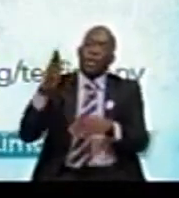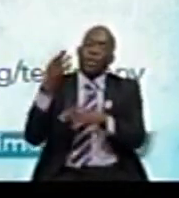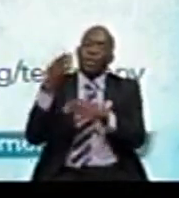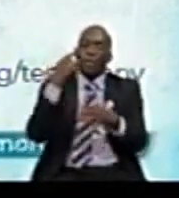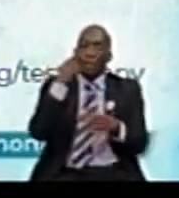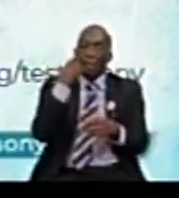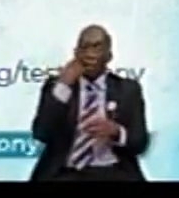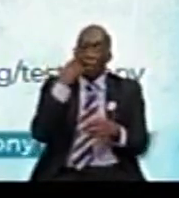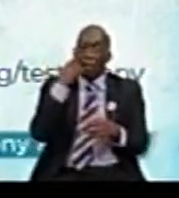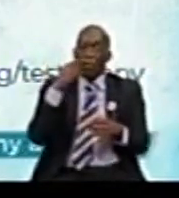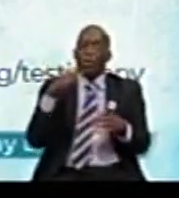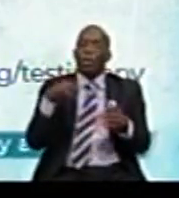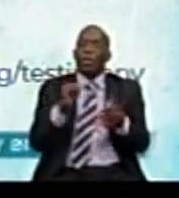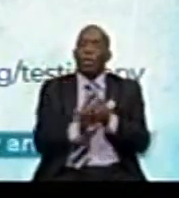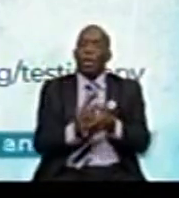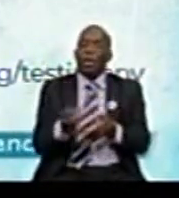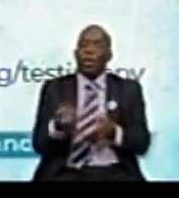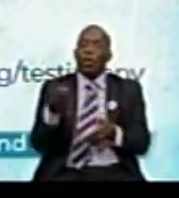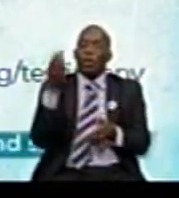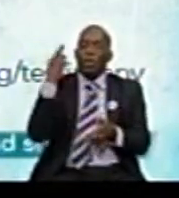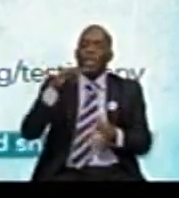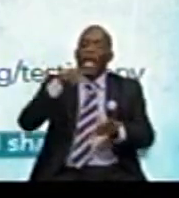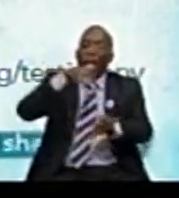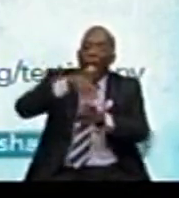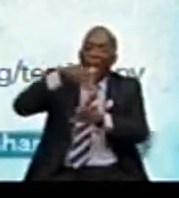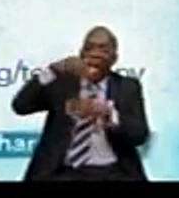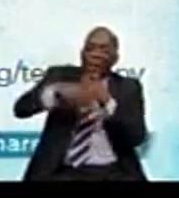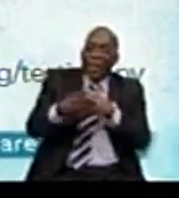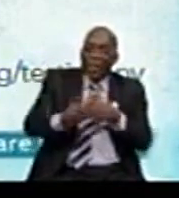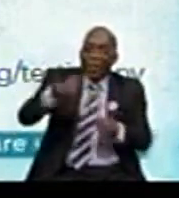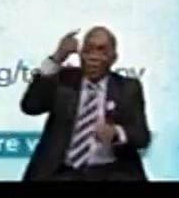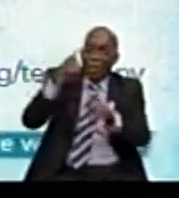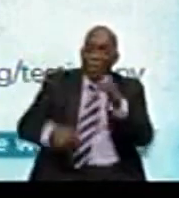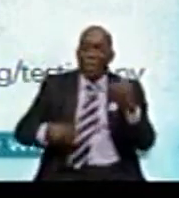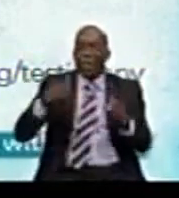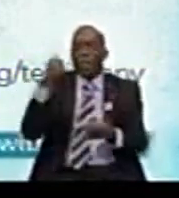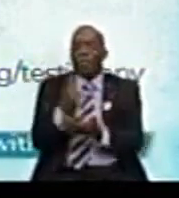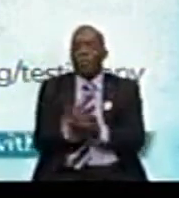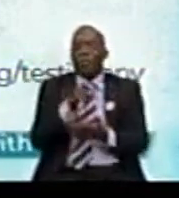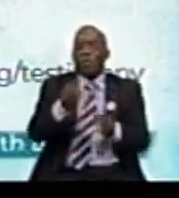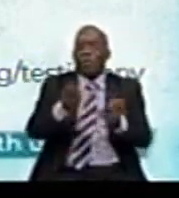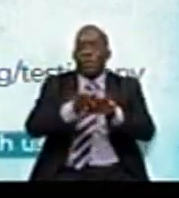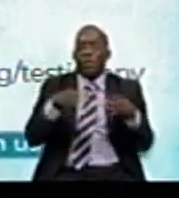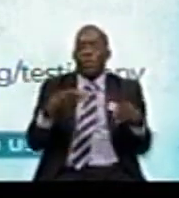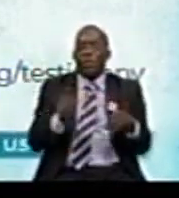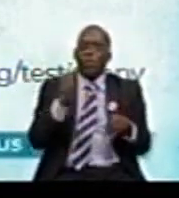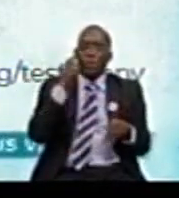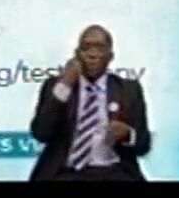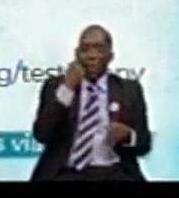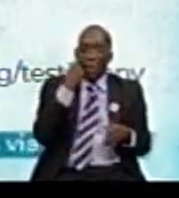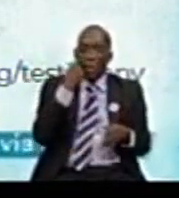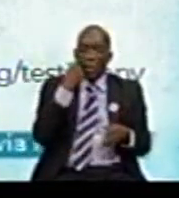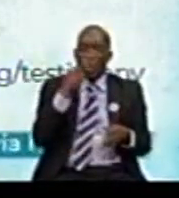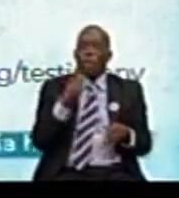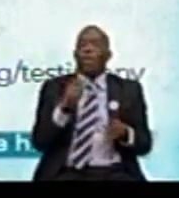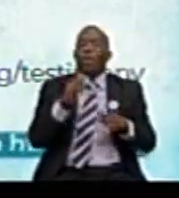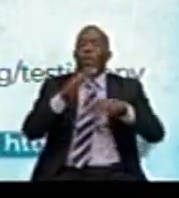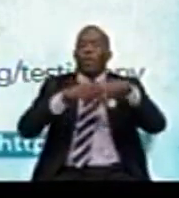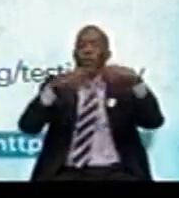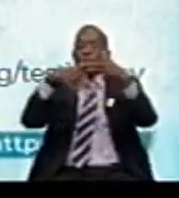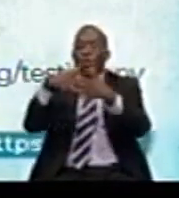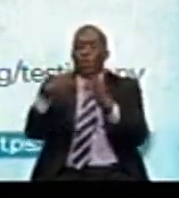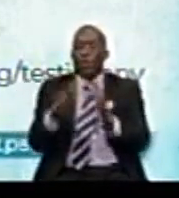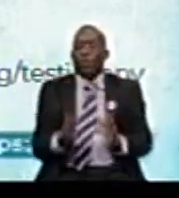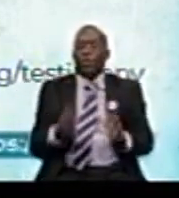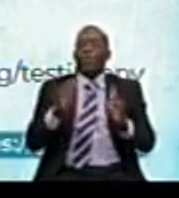the final amen, I opened my eyes comfortably. Praise the Lord." Ebi